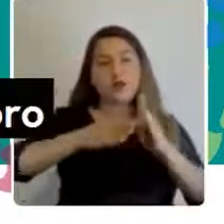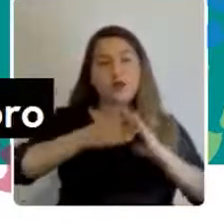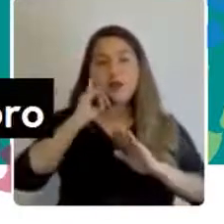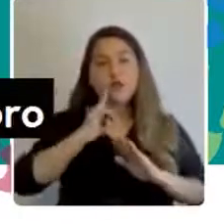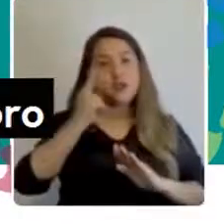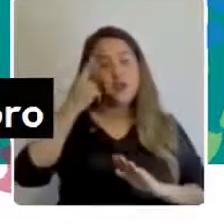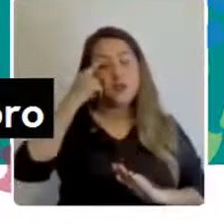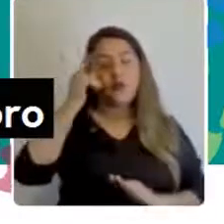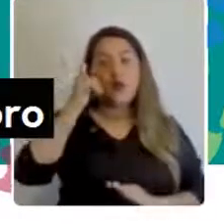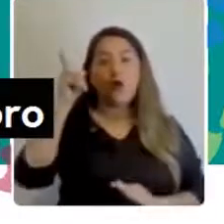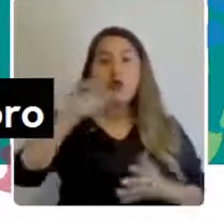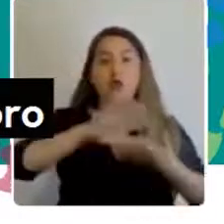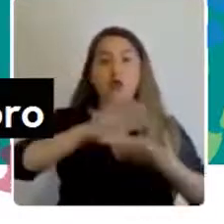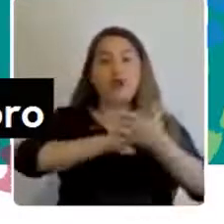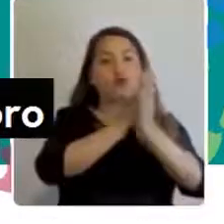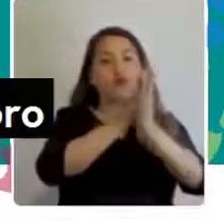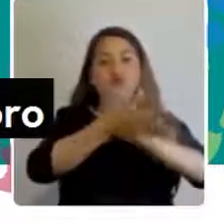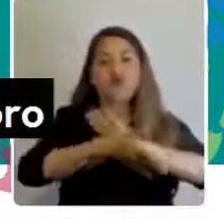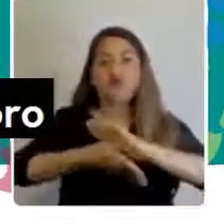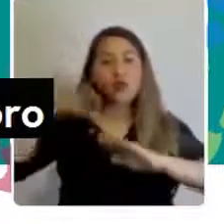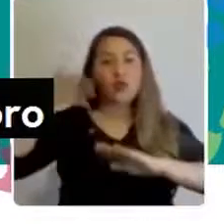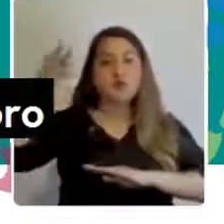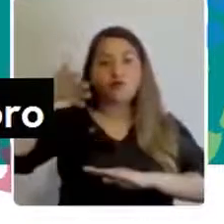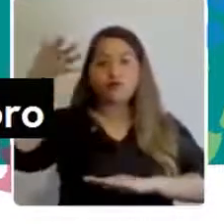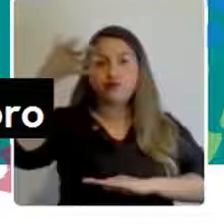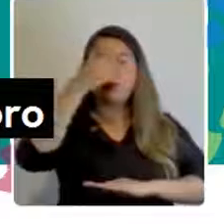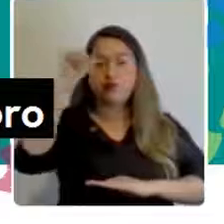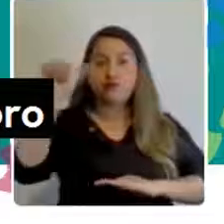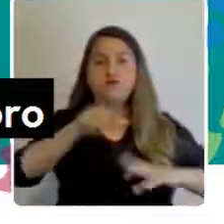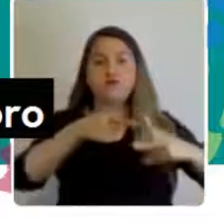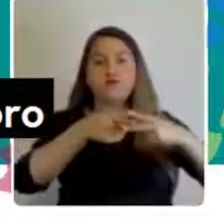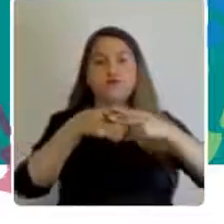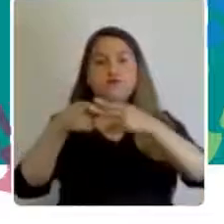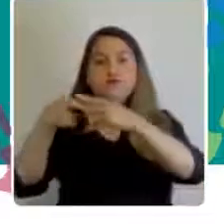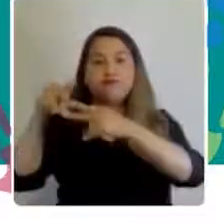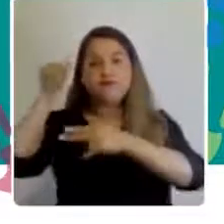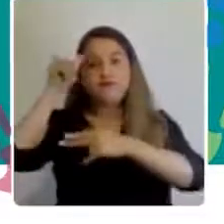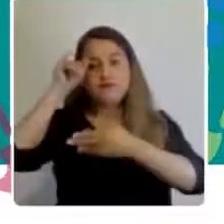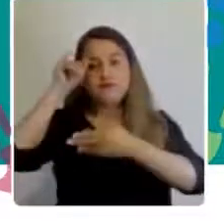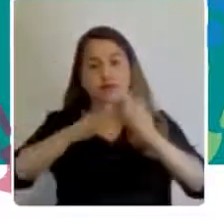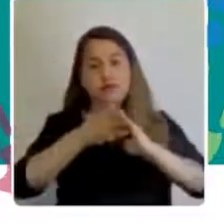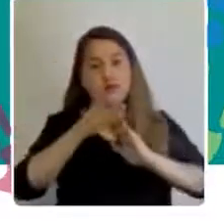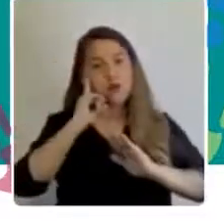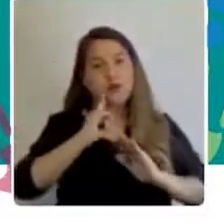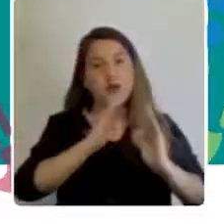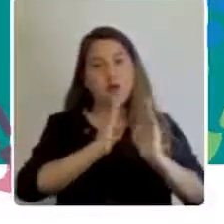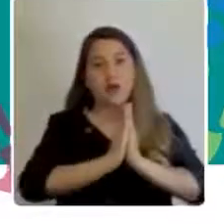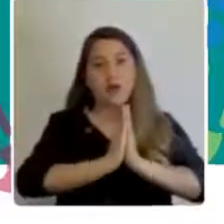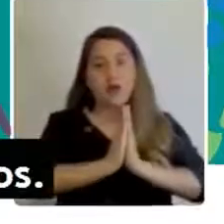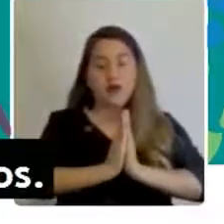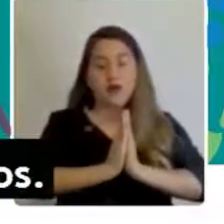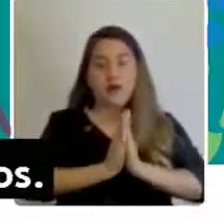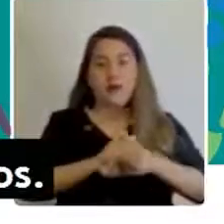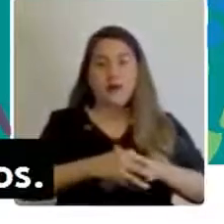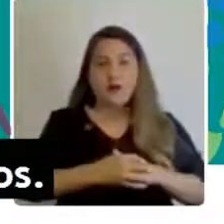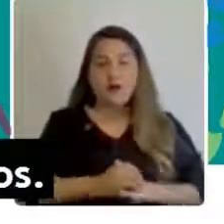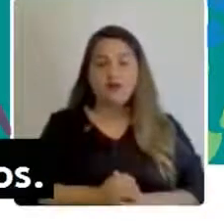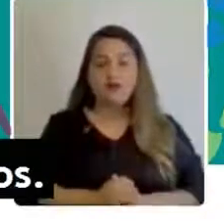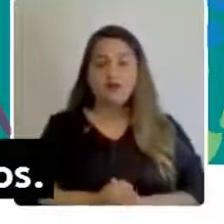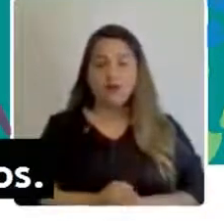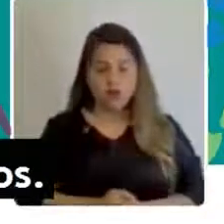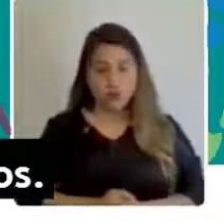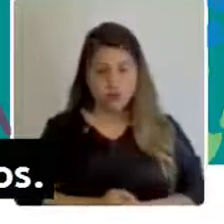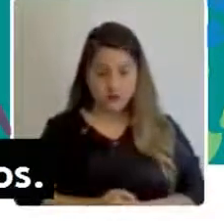Meaning that if a member state is too poor or too small, essentially too poor, industry are